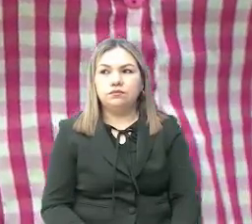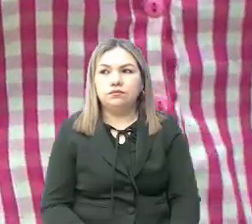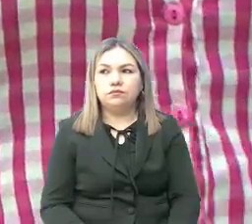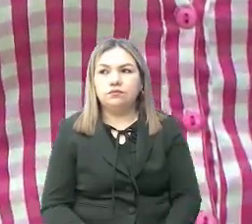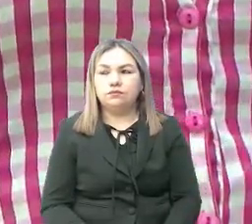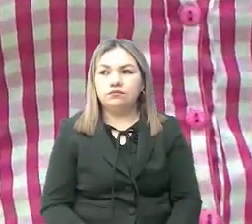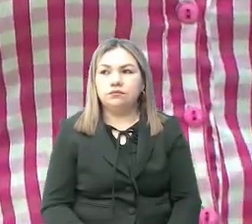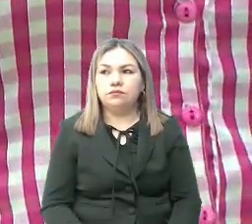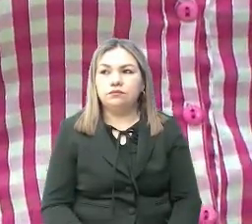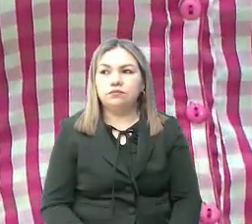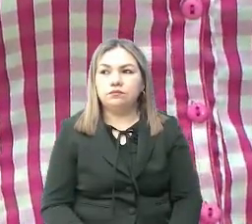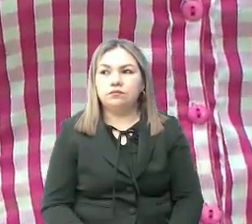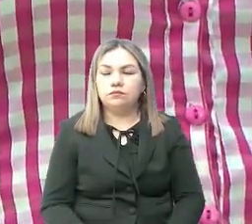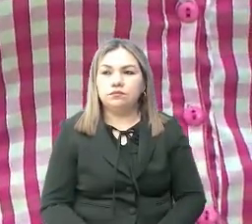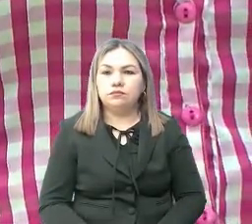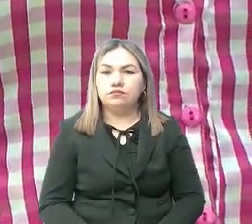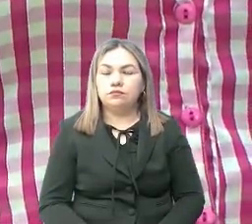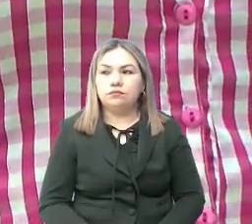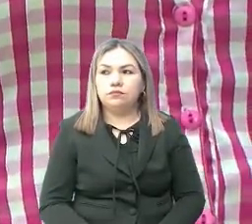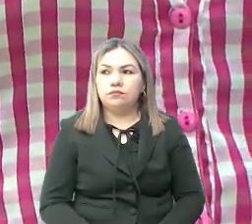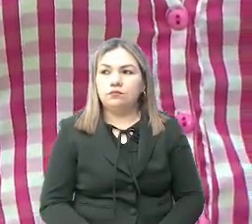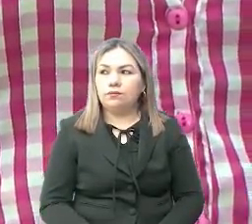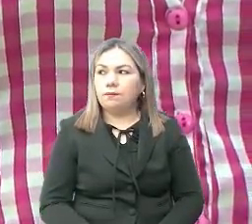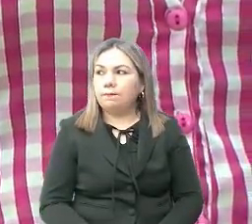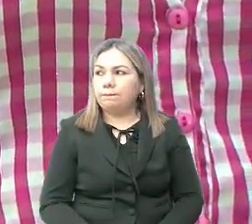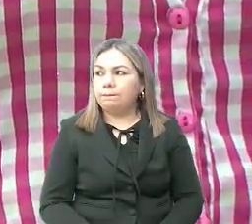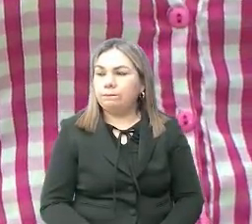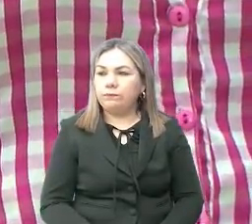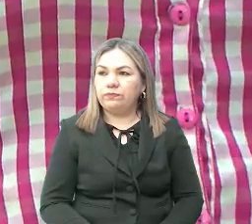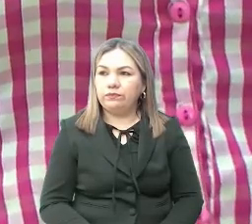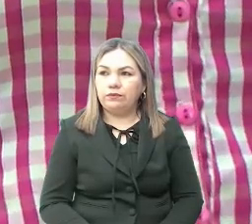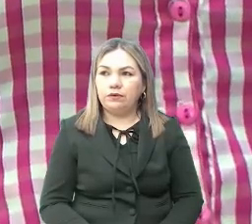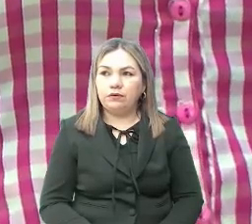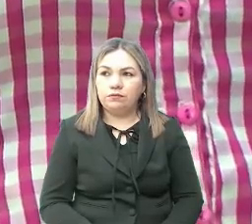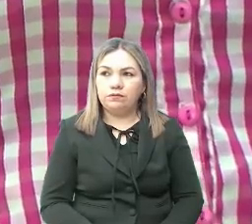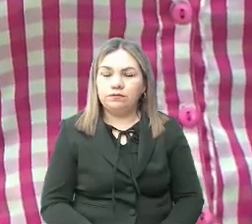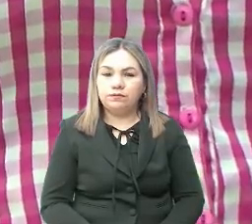cross a place and I couldn't. What did the Lord Jesus say?